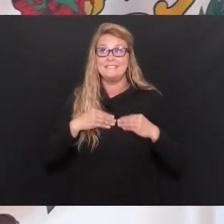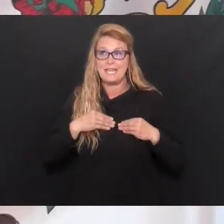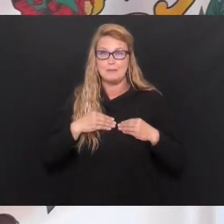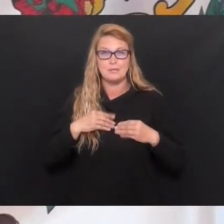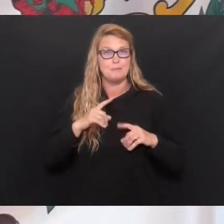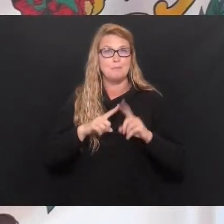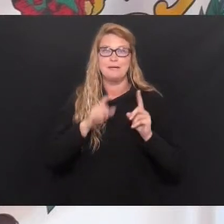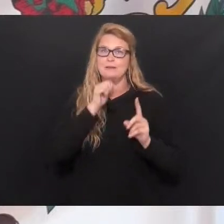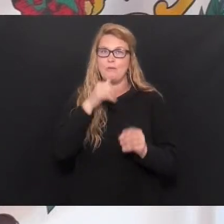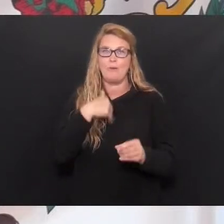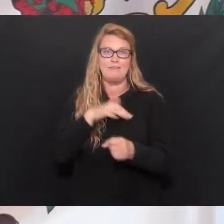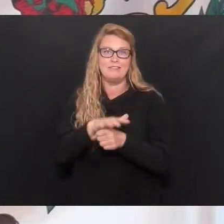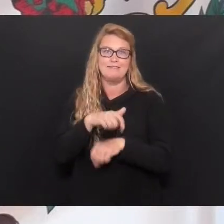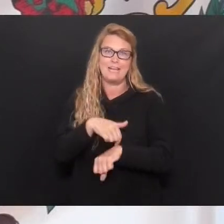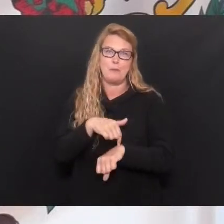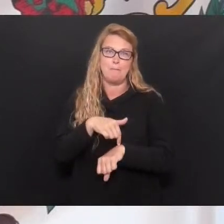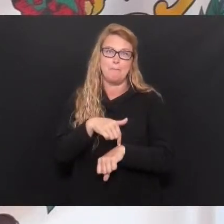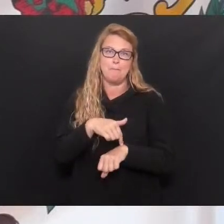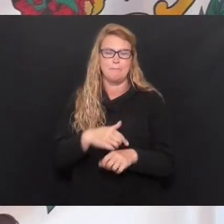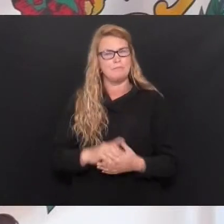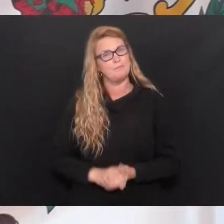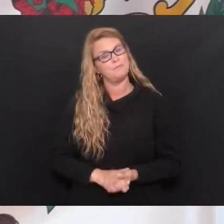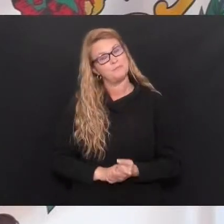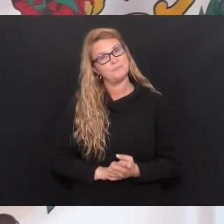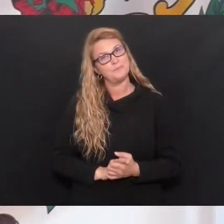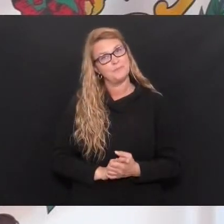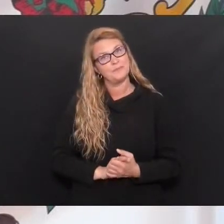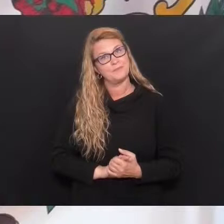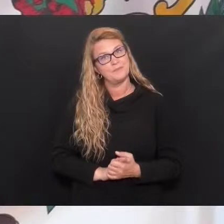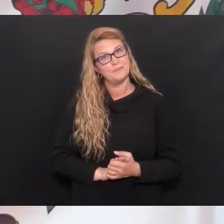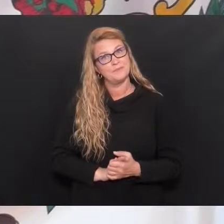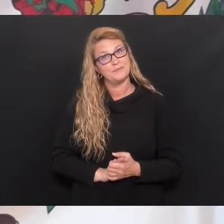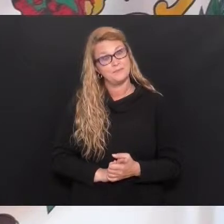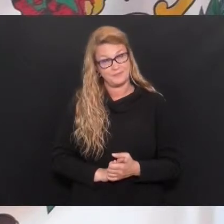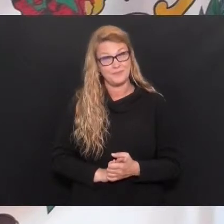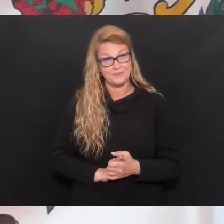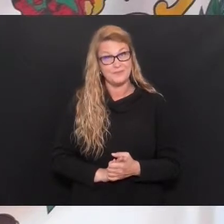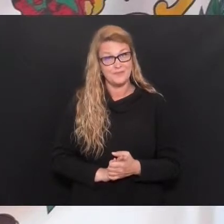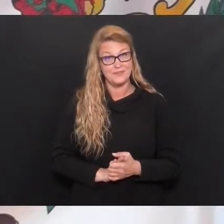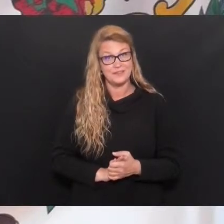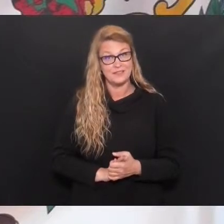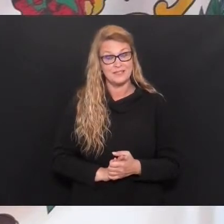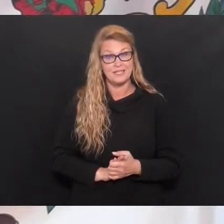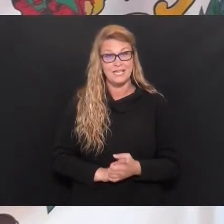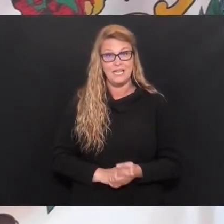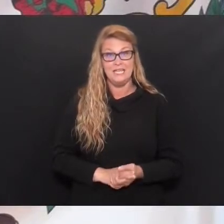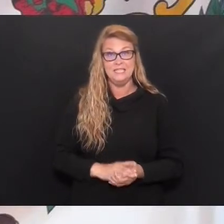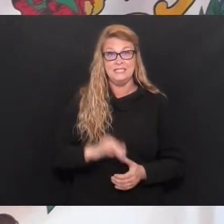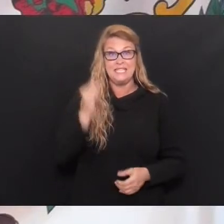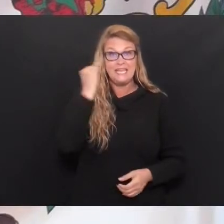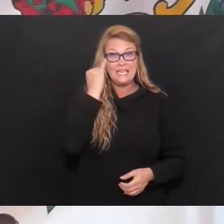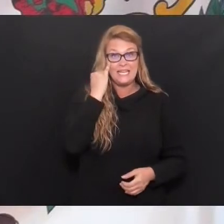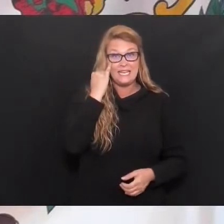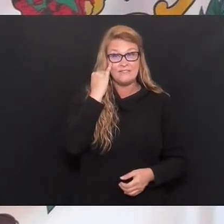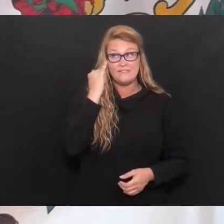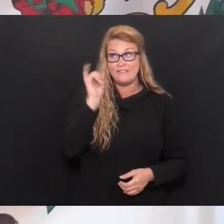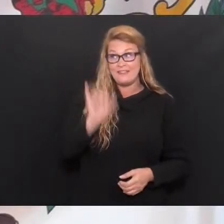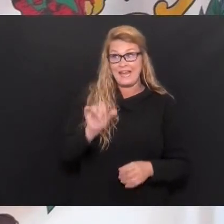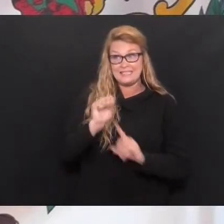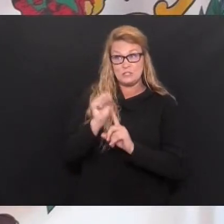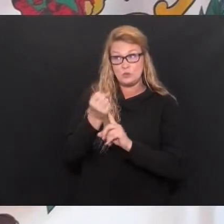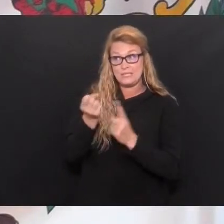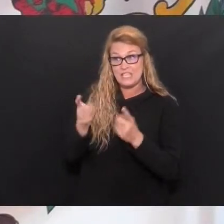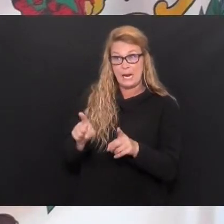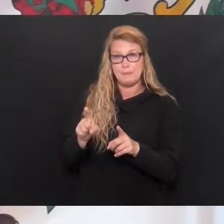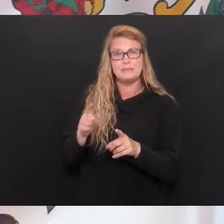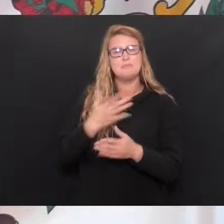don't have time. Well, I would just say just this. Please help us. Please